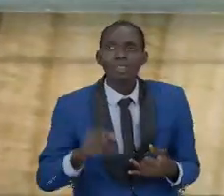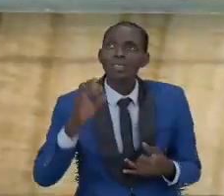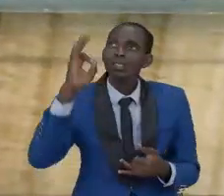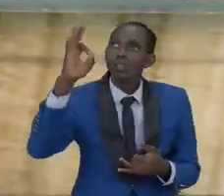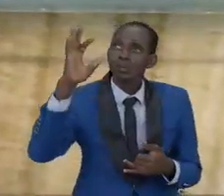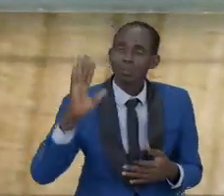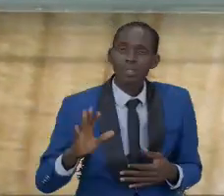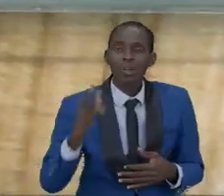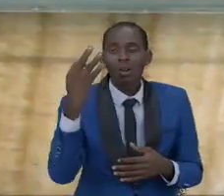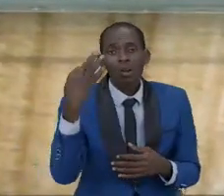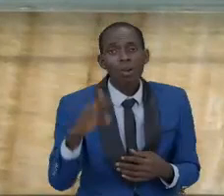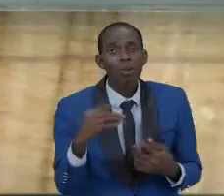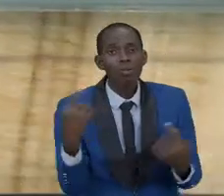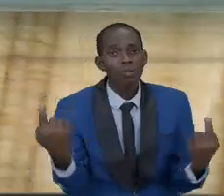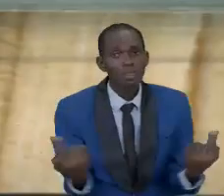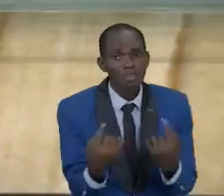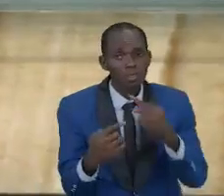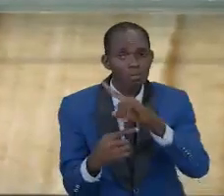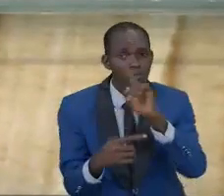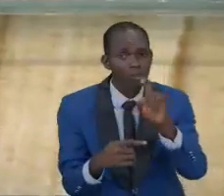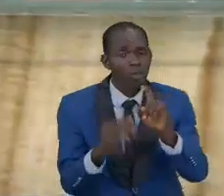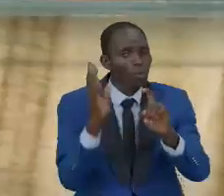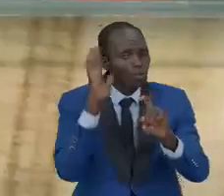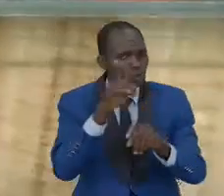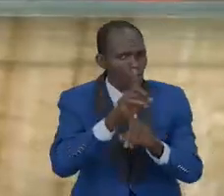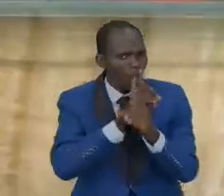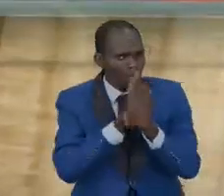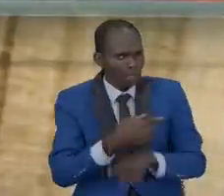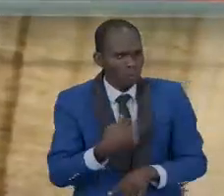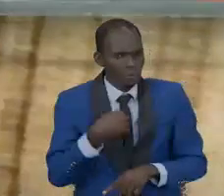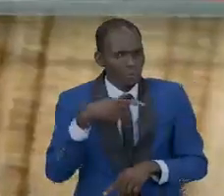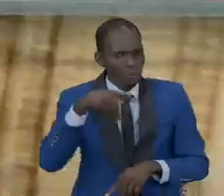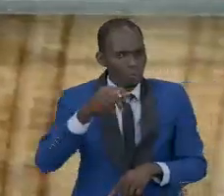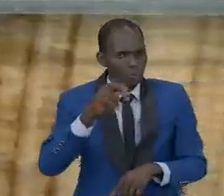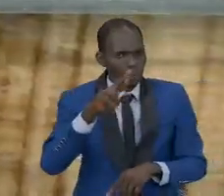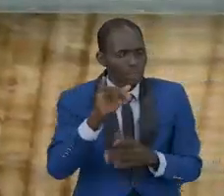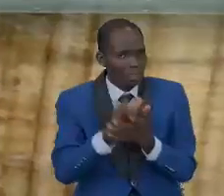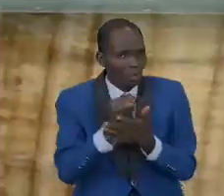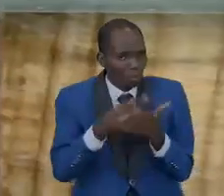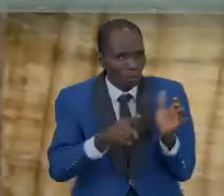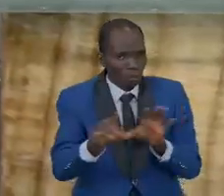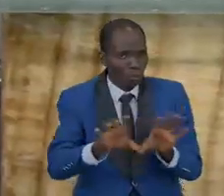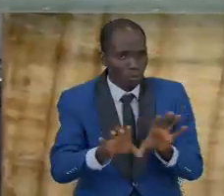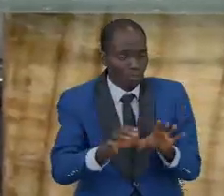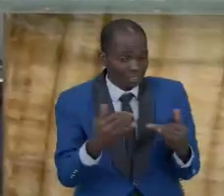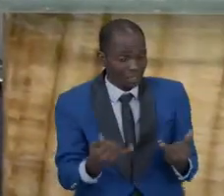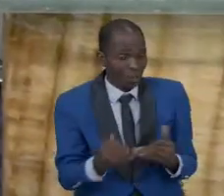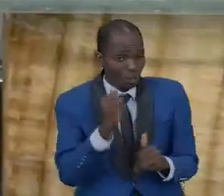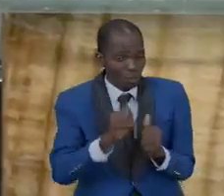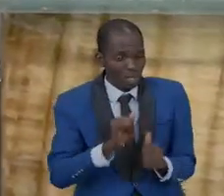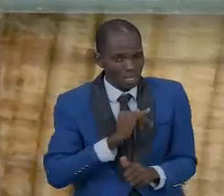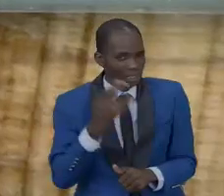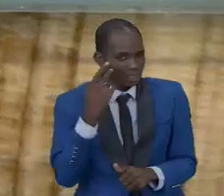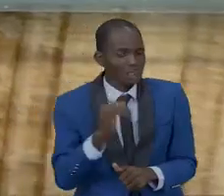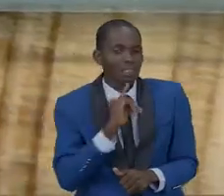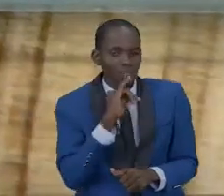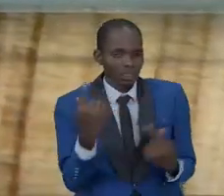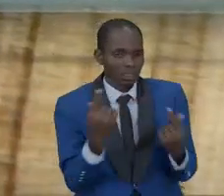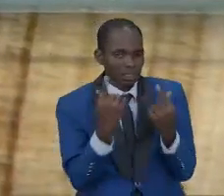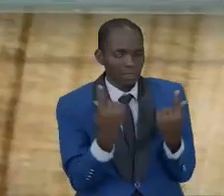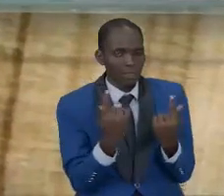of sin will you say Peter that what you've done now which has seen would you say